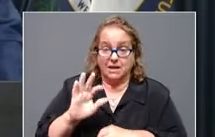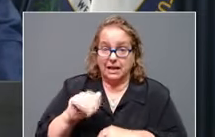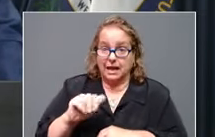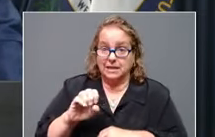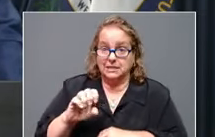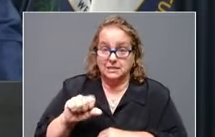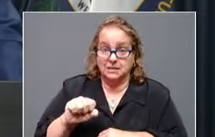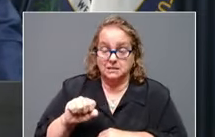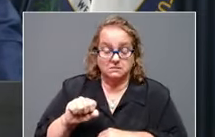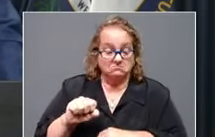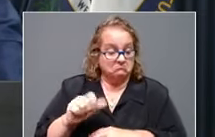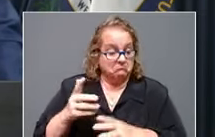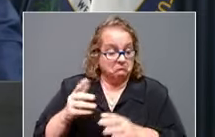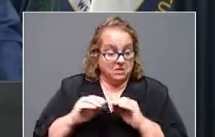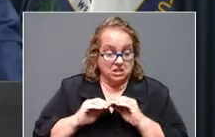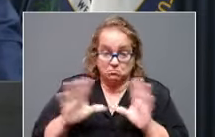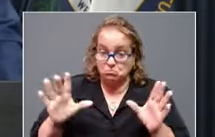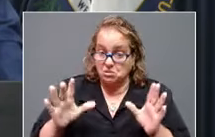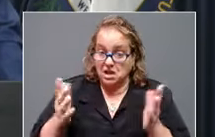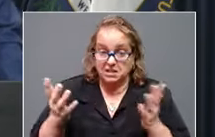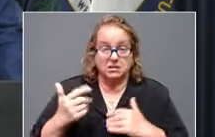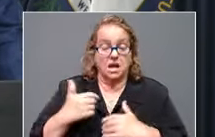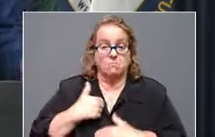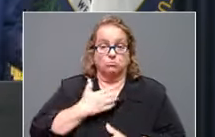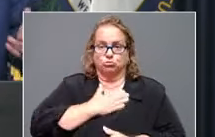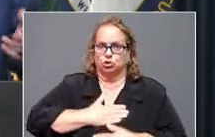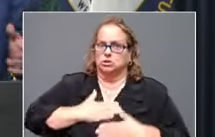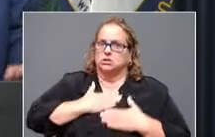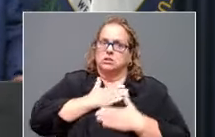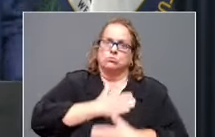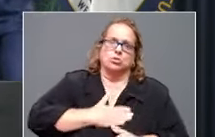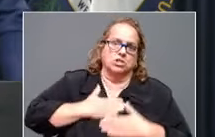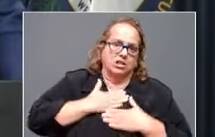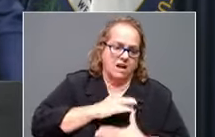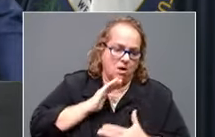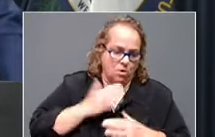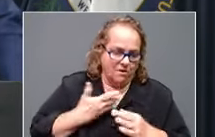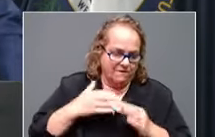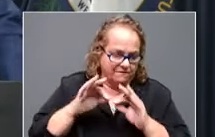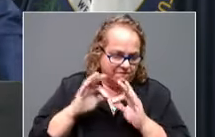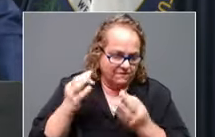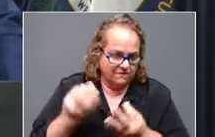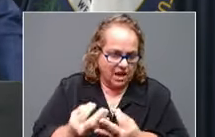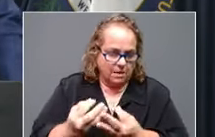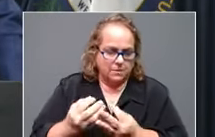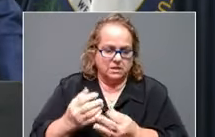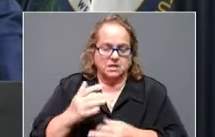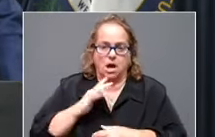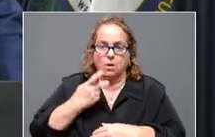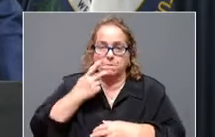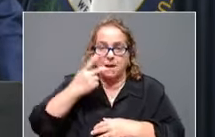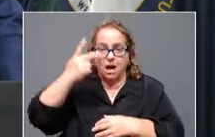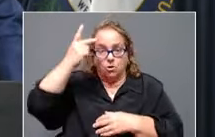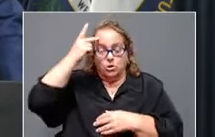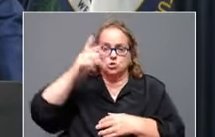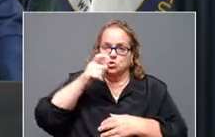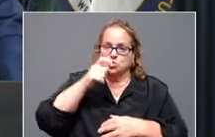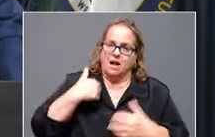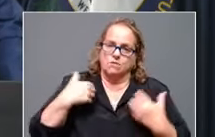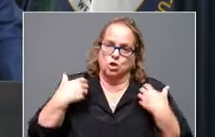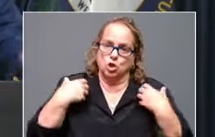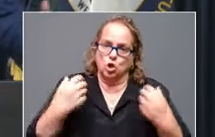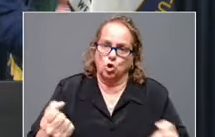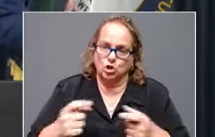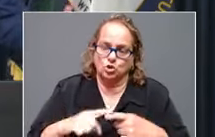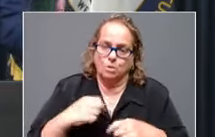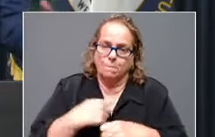masks as part of the experience. But it is so good to be back in school. And I say this because I